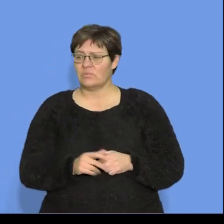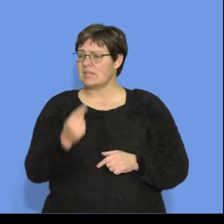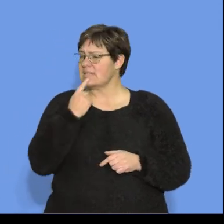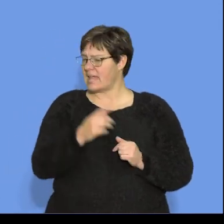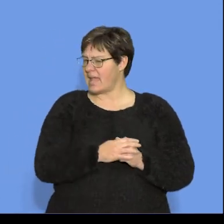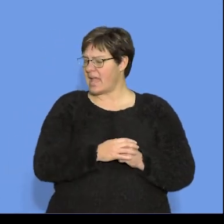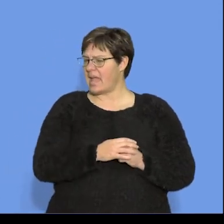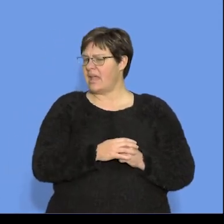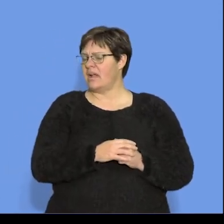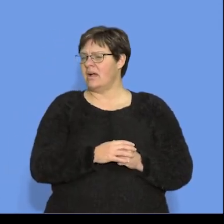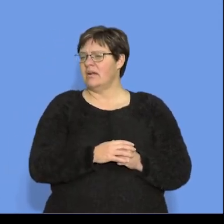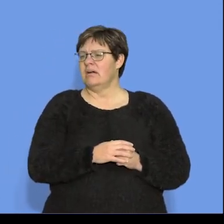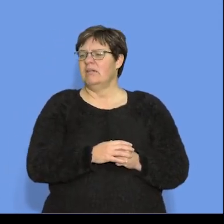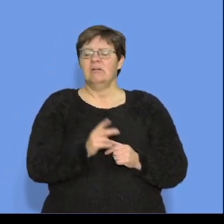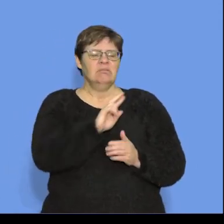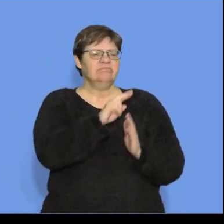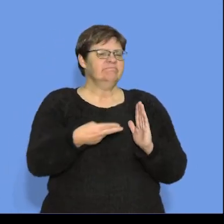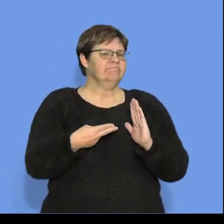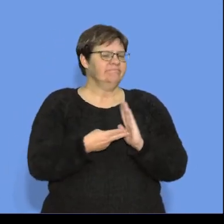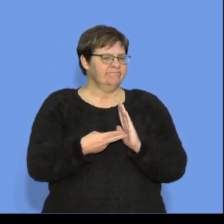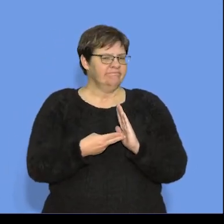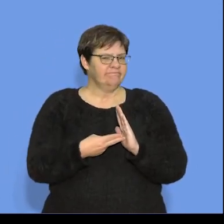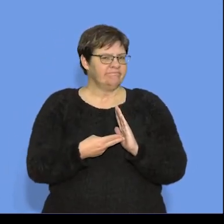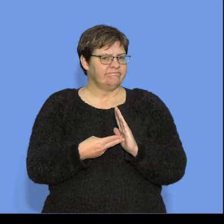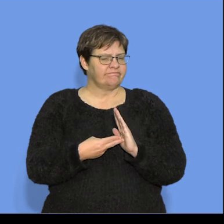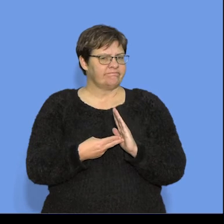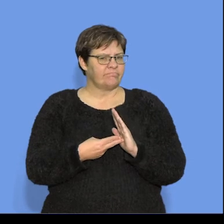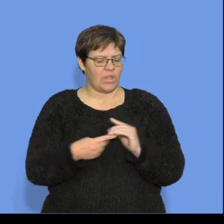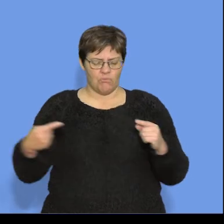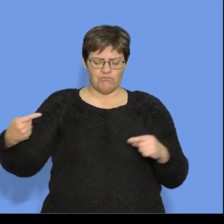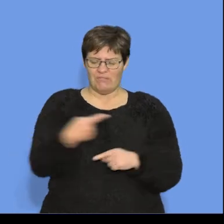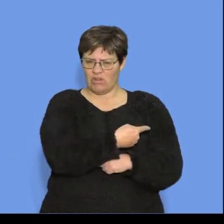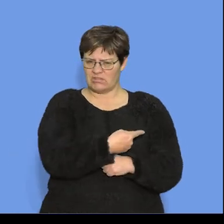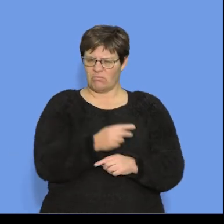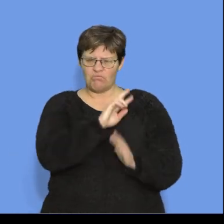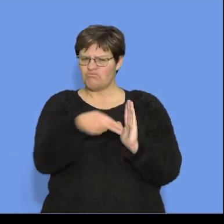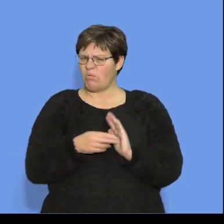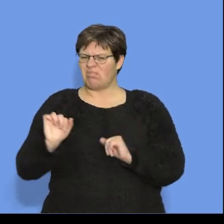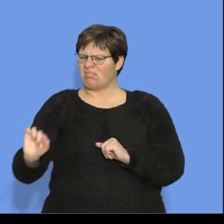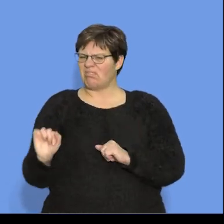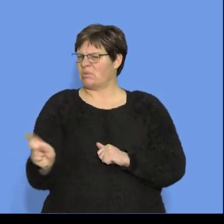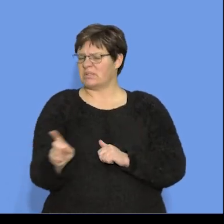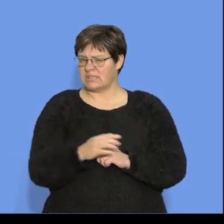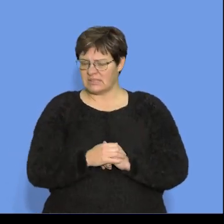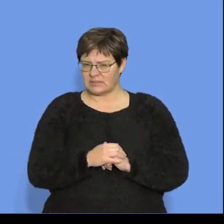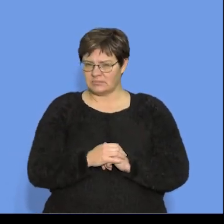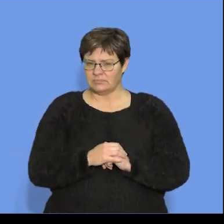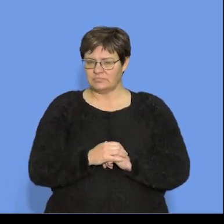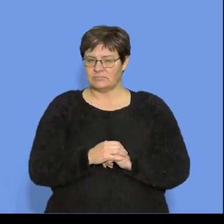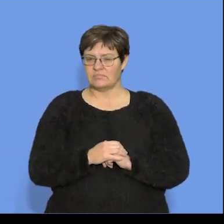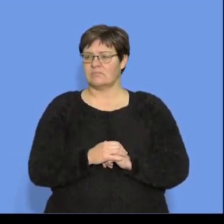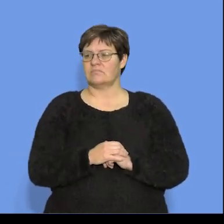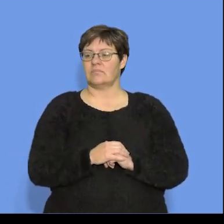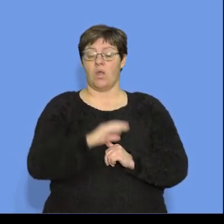so what is the role of the things in the reverse reaction? Well, this